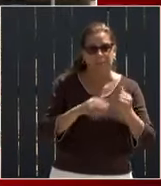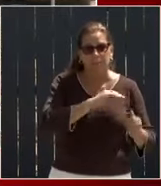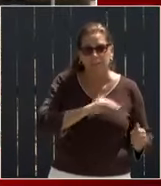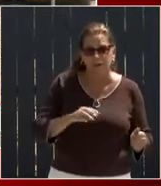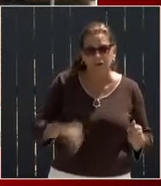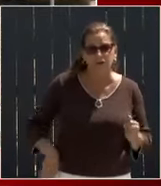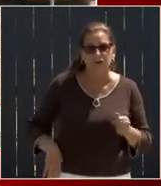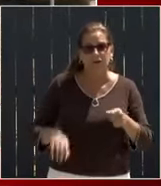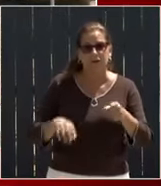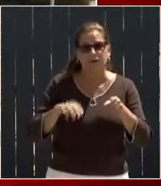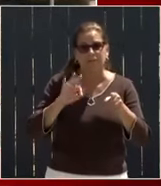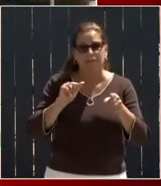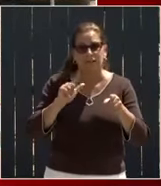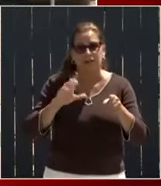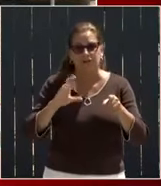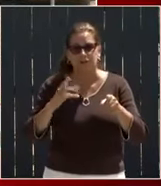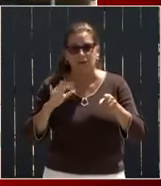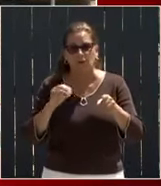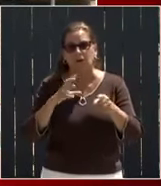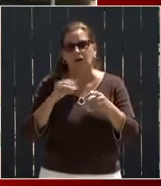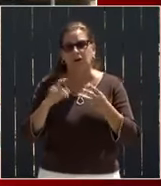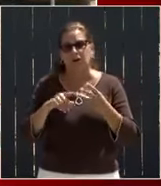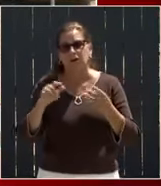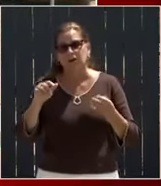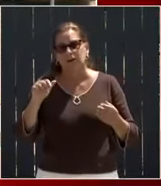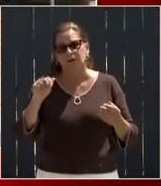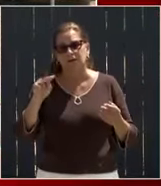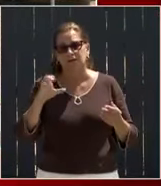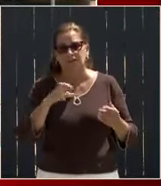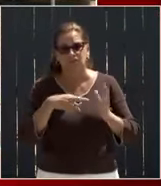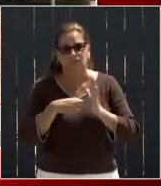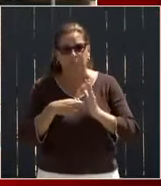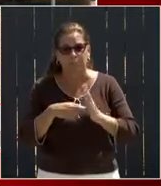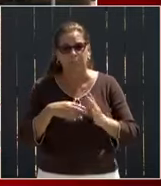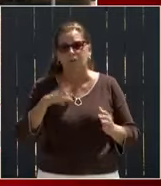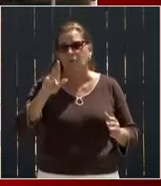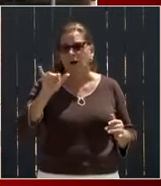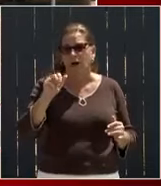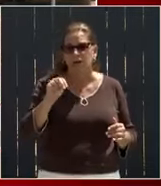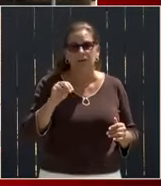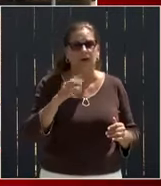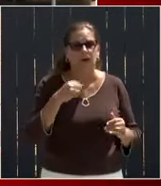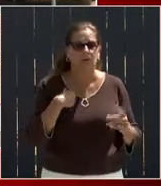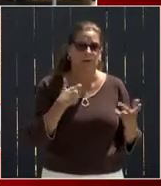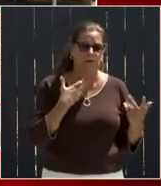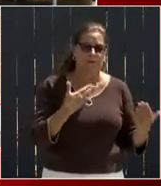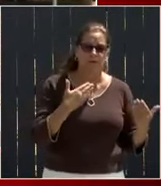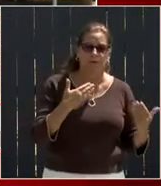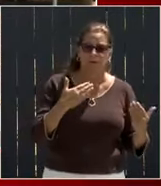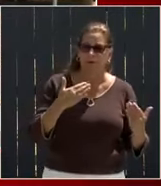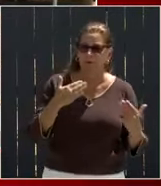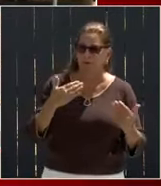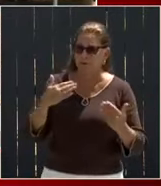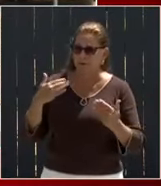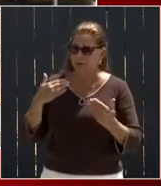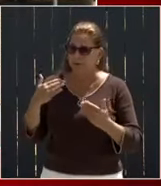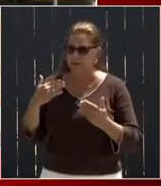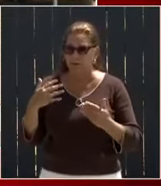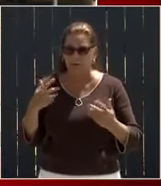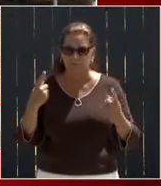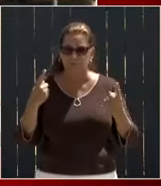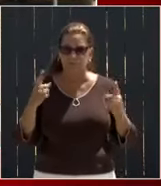ANC Representative Tiffany Brown, and Skyland Task Force led by Earl Williams. I would also like to acknowledge